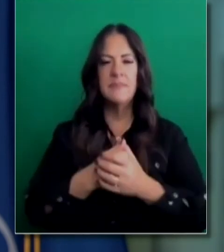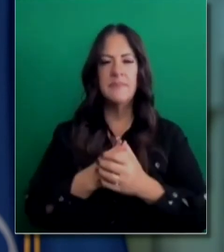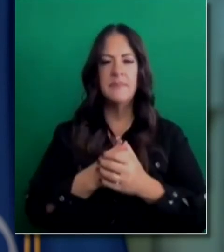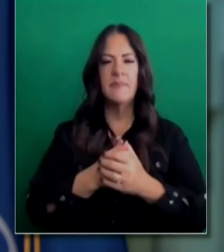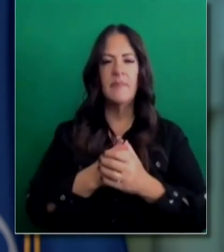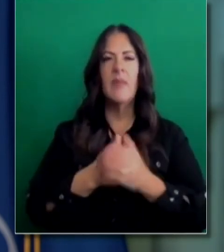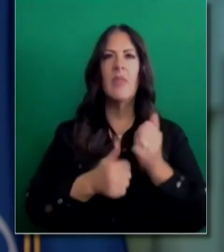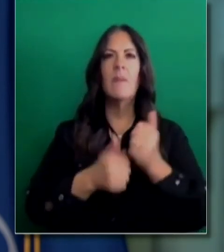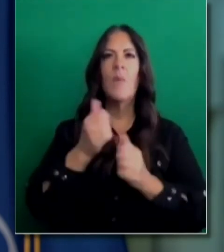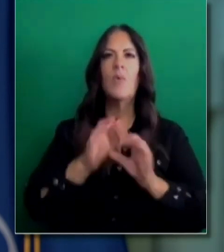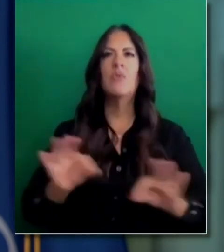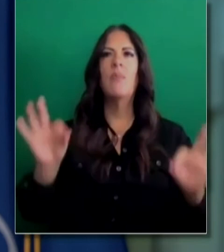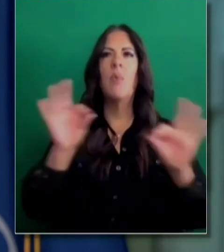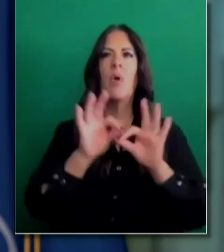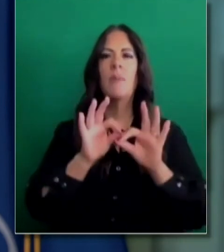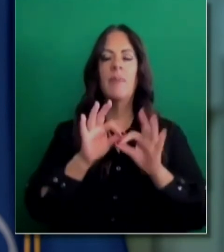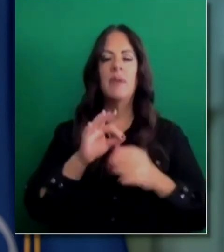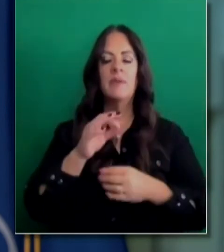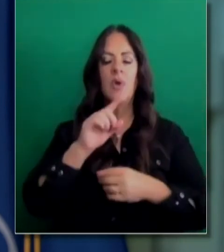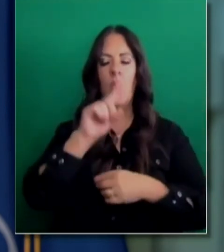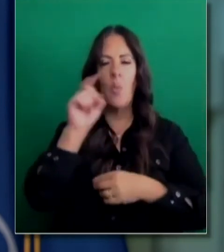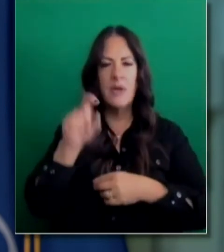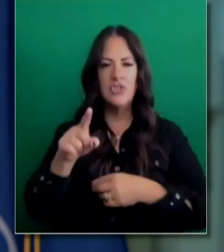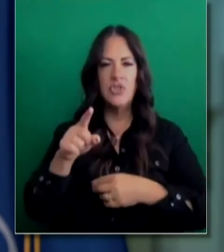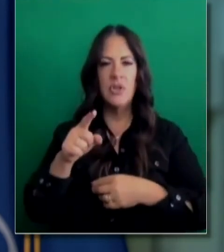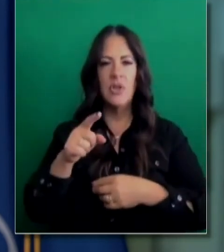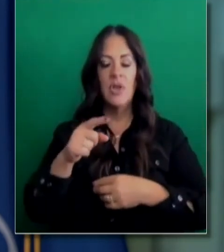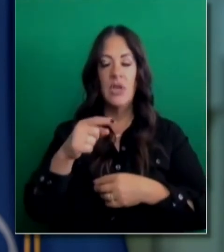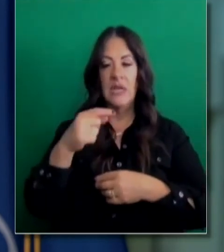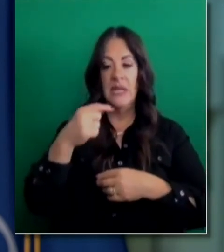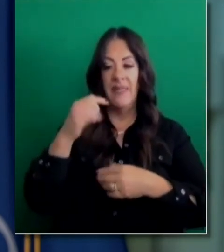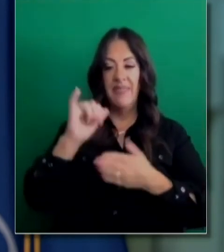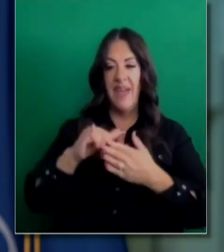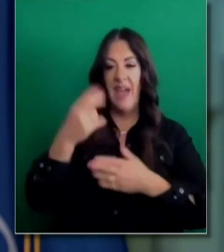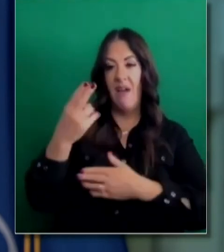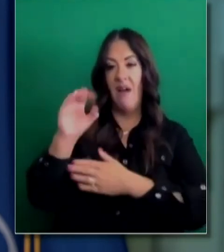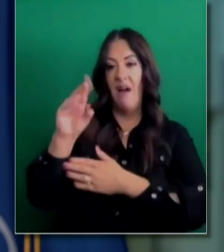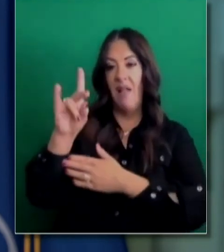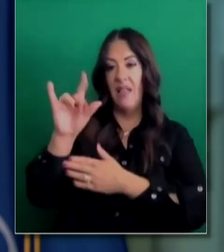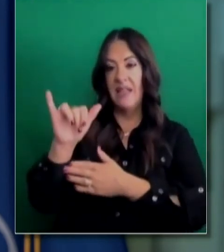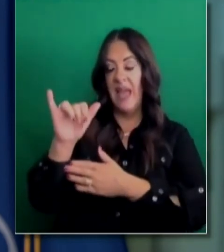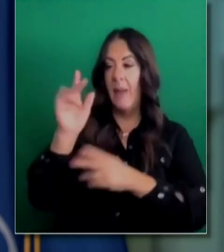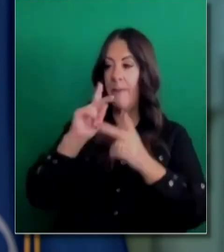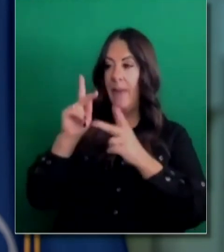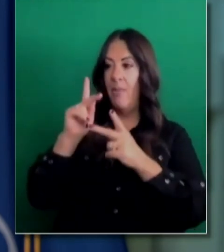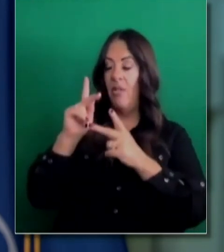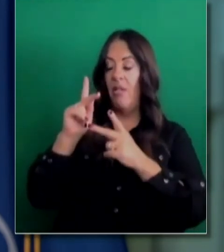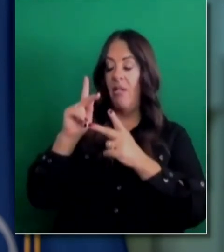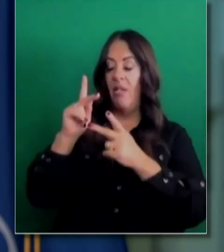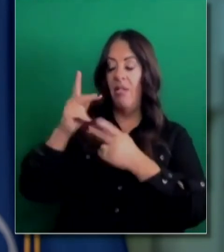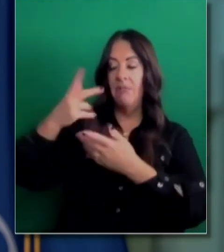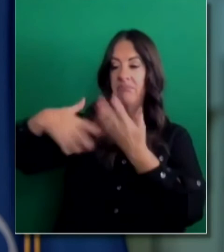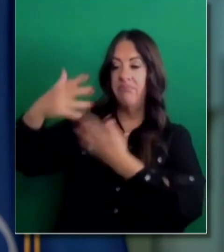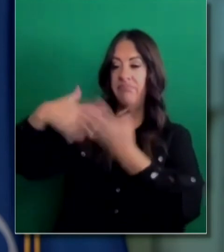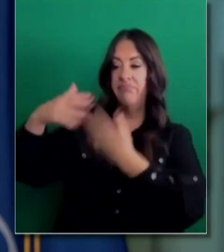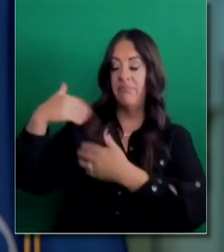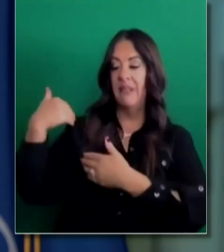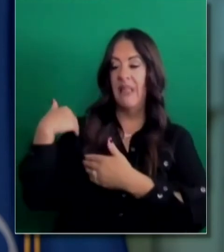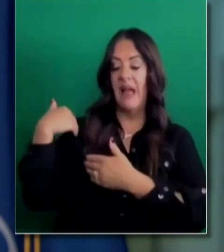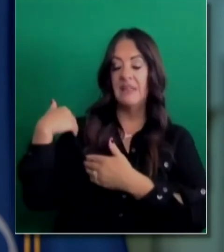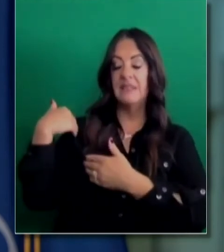we experiencing that holiday surge that so many of us feared? Now, you had Hanukkah